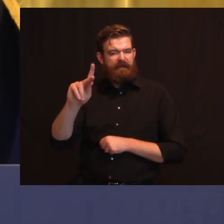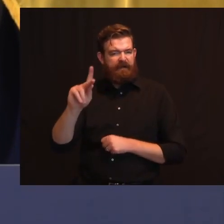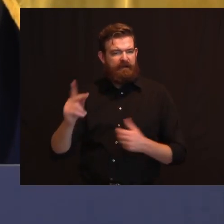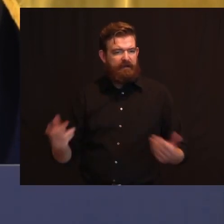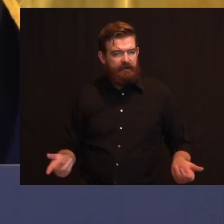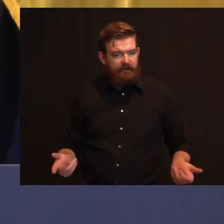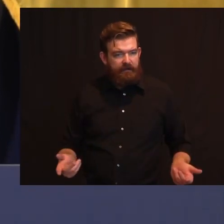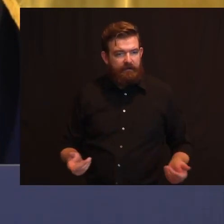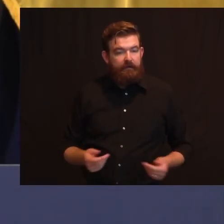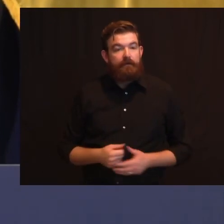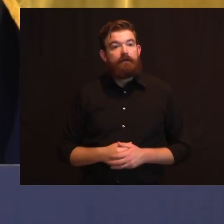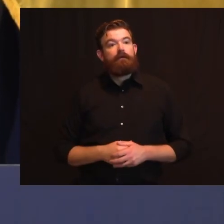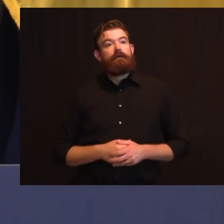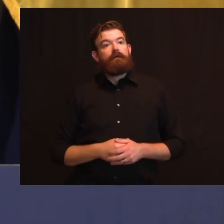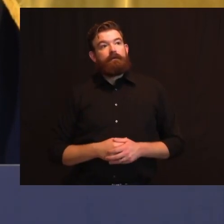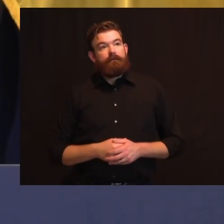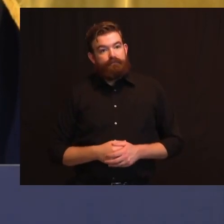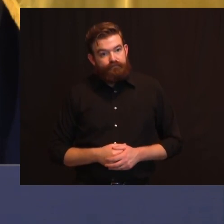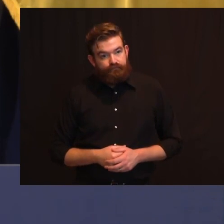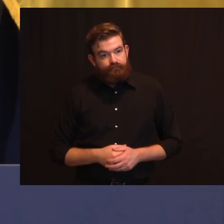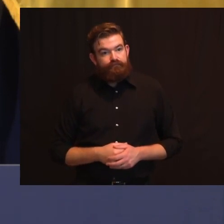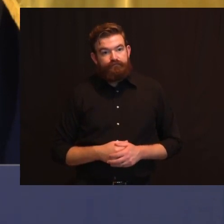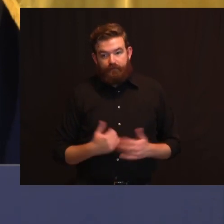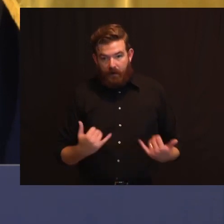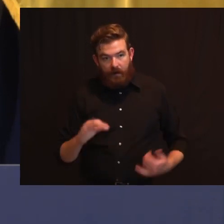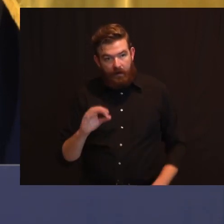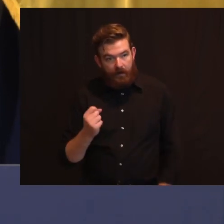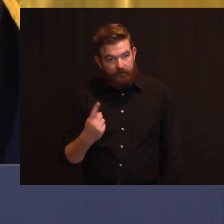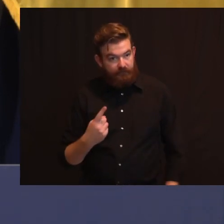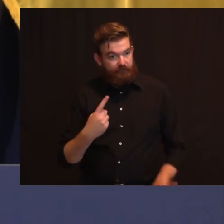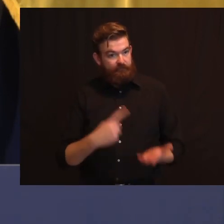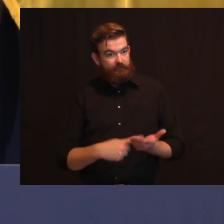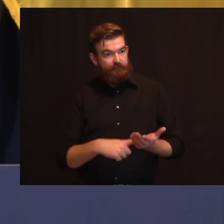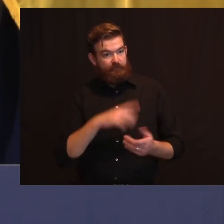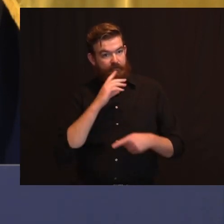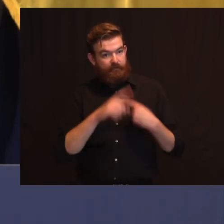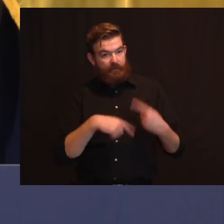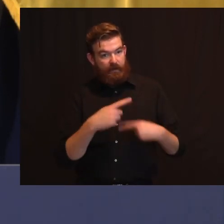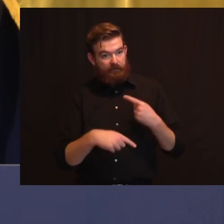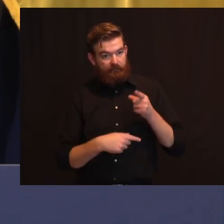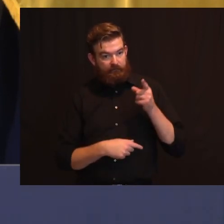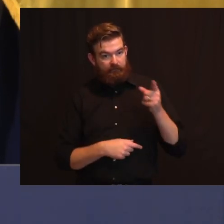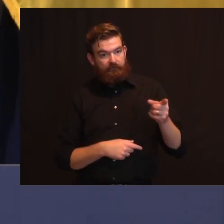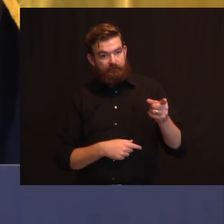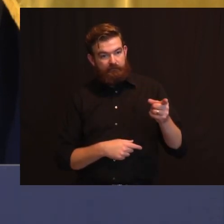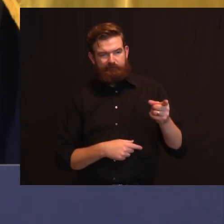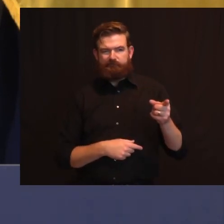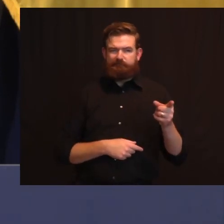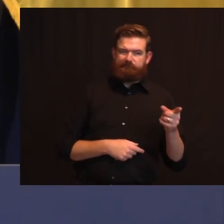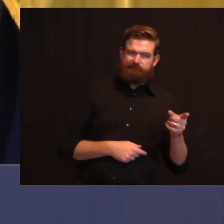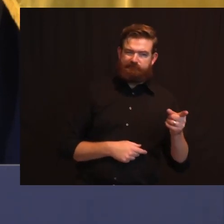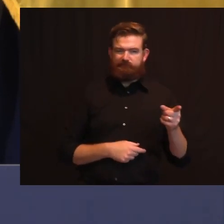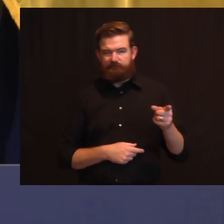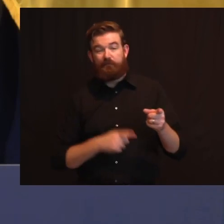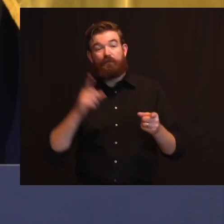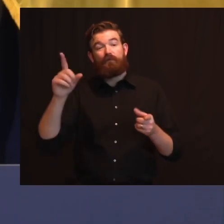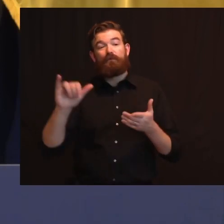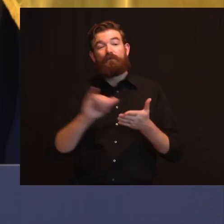at 9 o'clock in the morning on 9/11, given the devastation that the financial sector suffered on 9/11 19 years